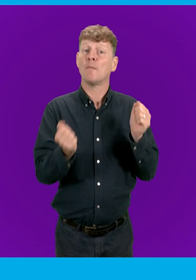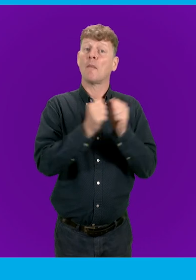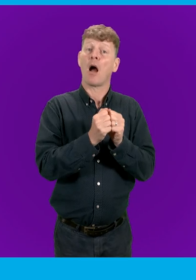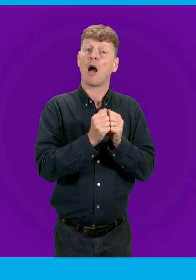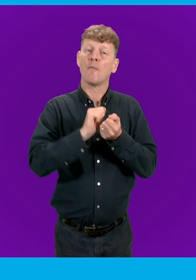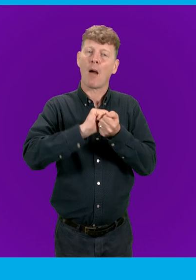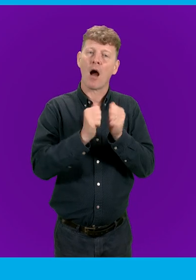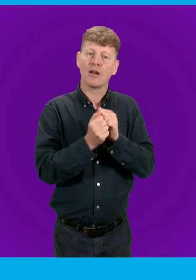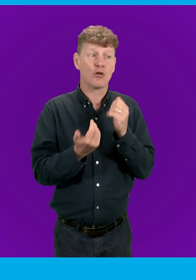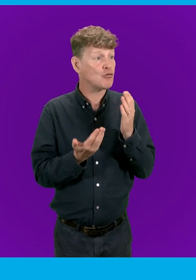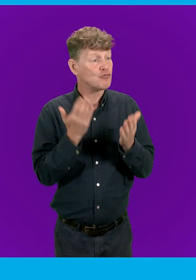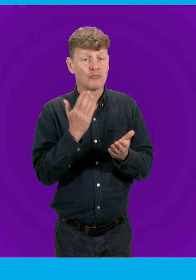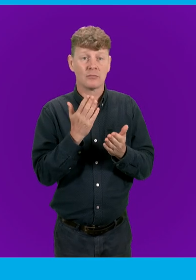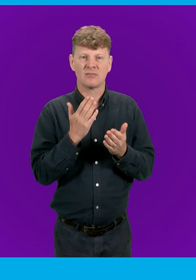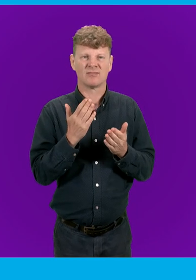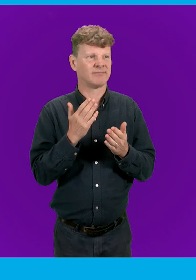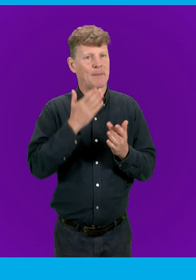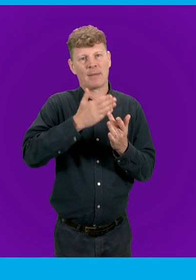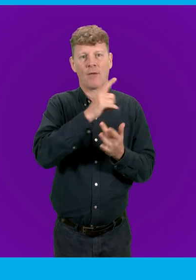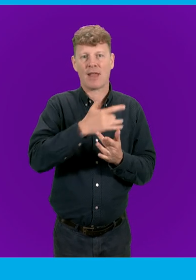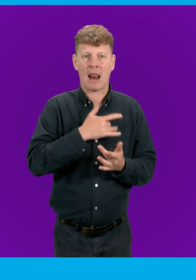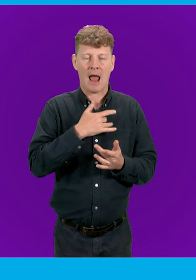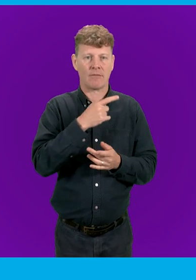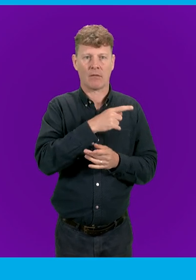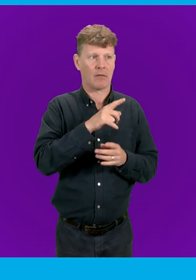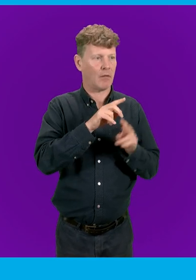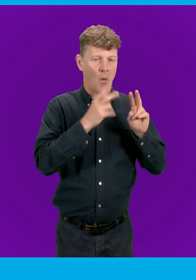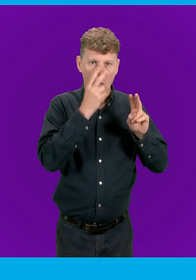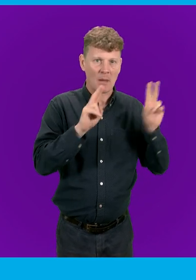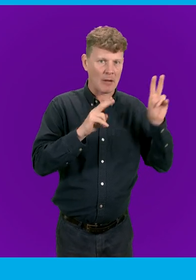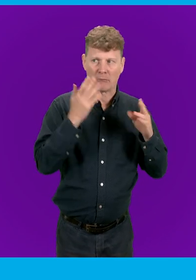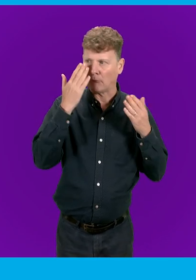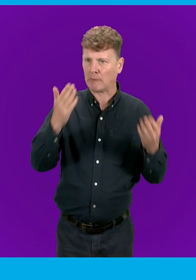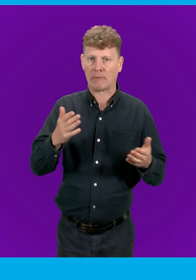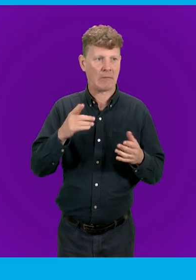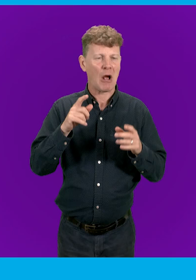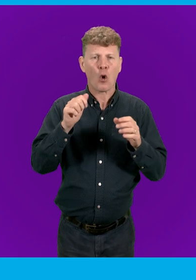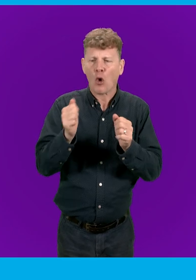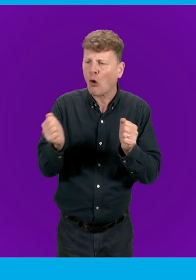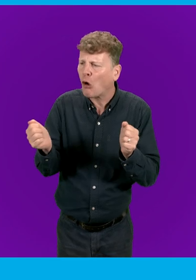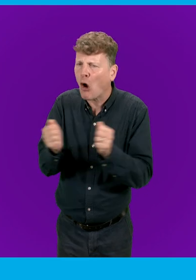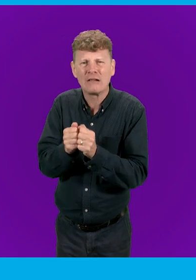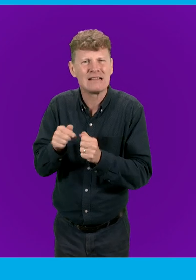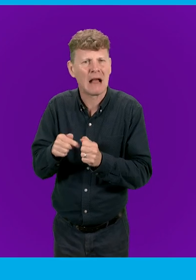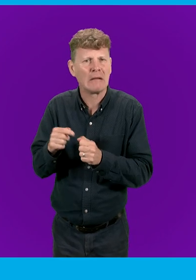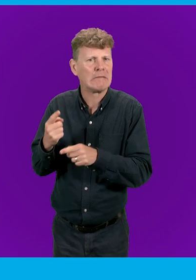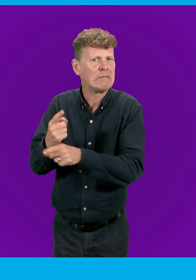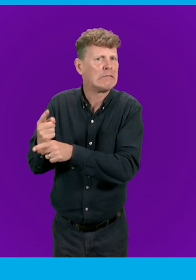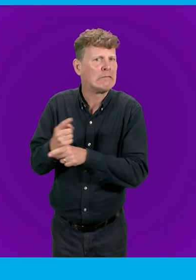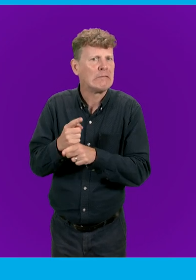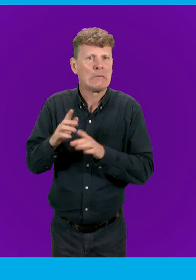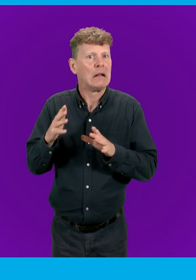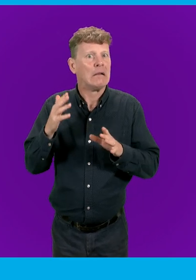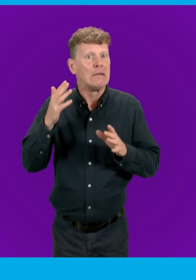kind of consent conversation, but they're aware of it and, you know, being talked about in media and things, but not